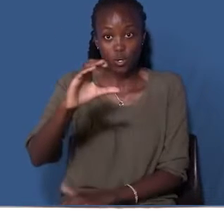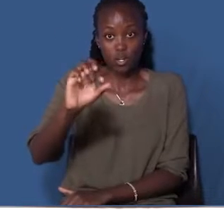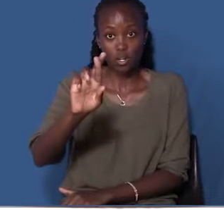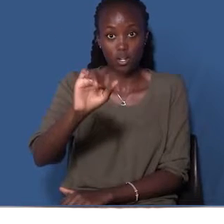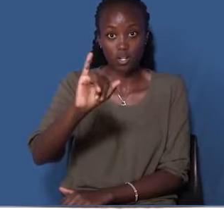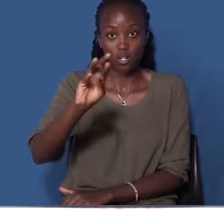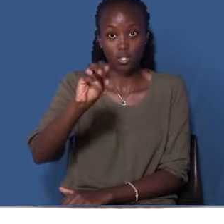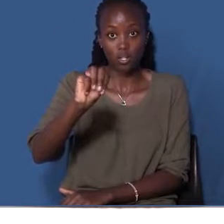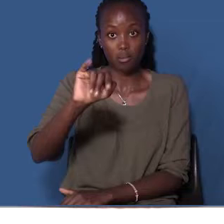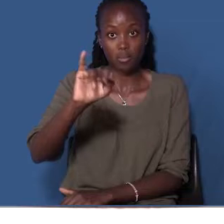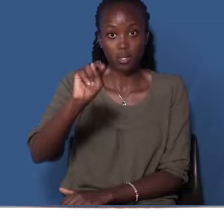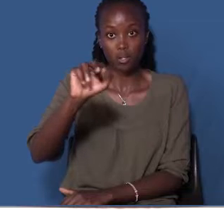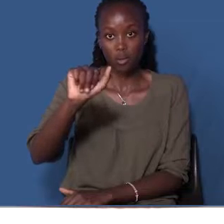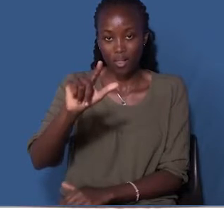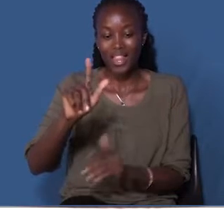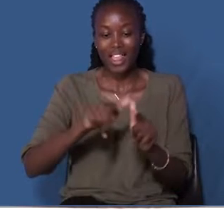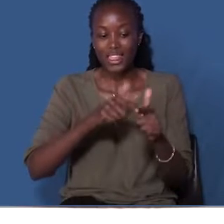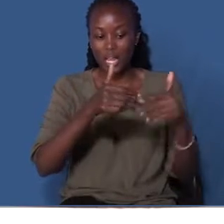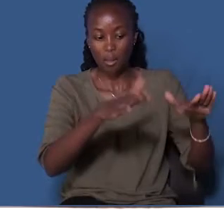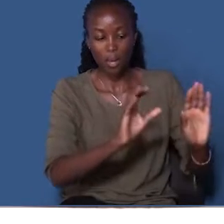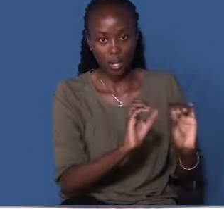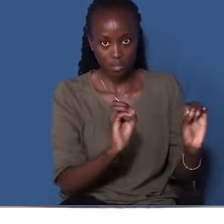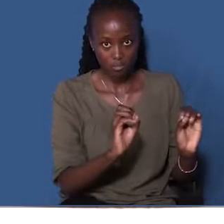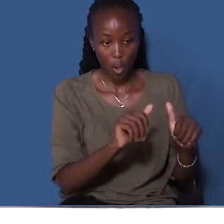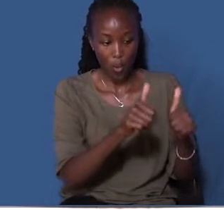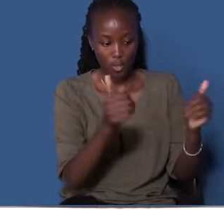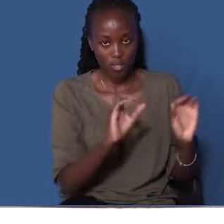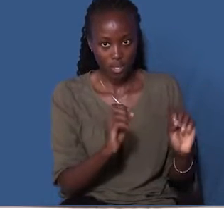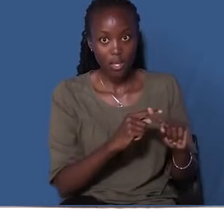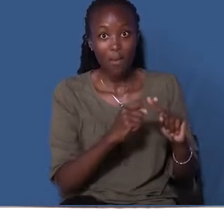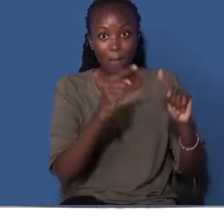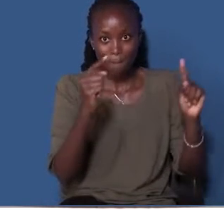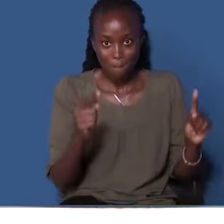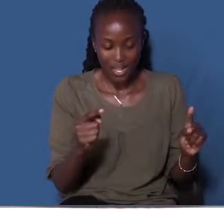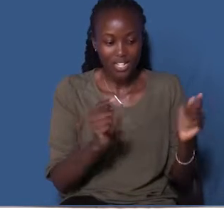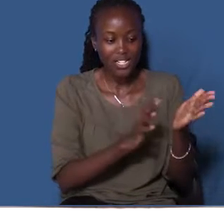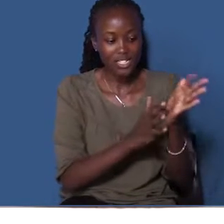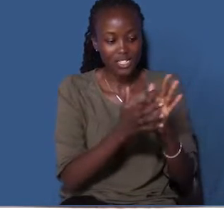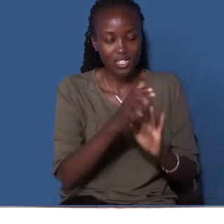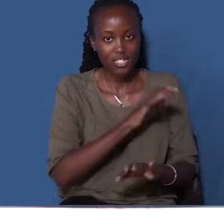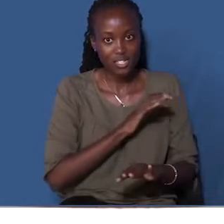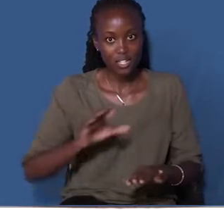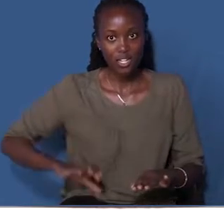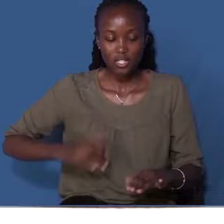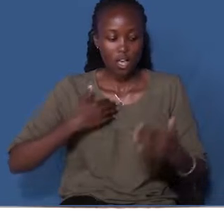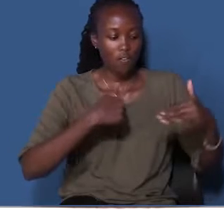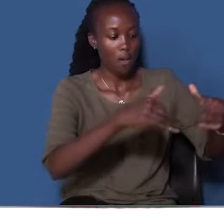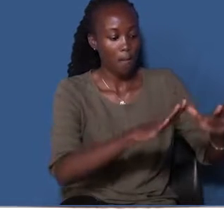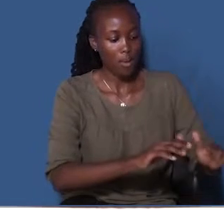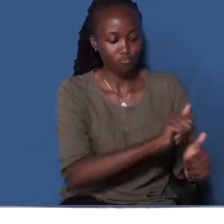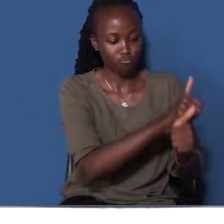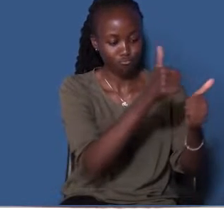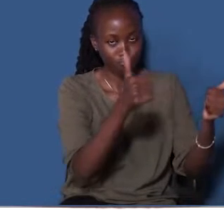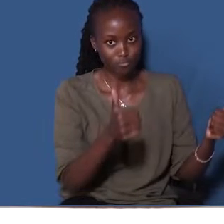Joseph of Arimathea to take care of Christ's body and give Christ a beautiful, beautiful